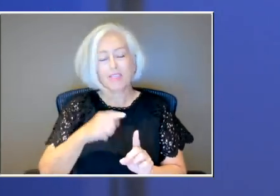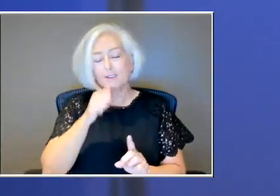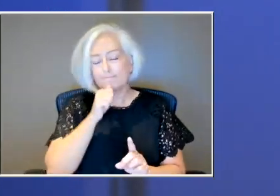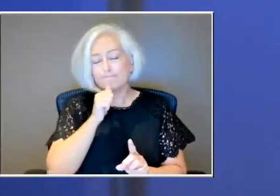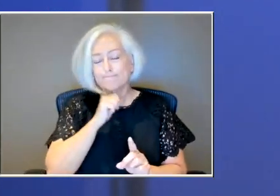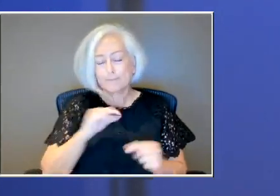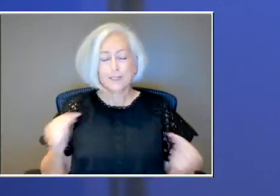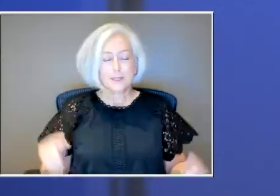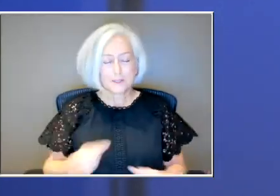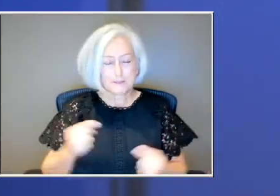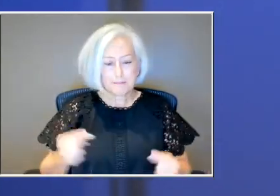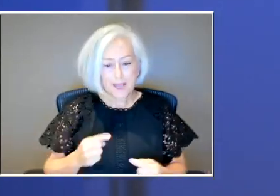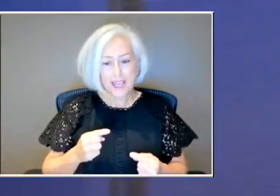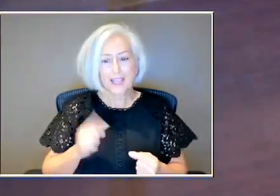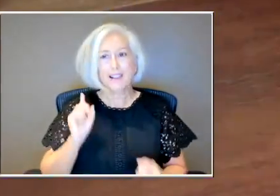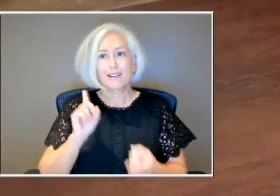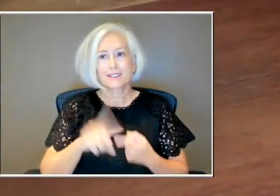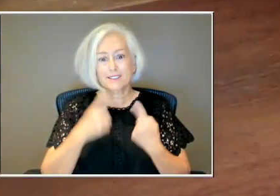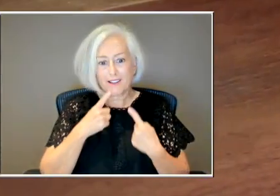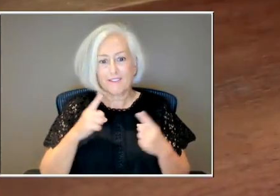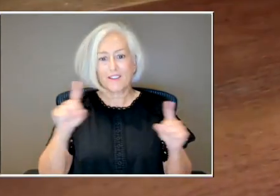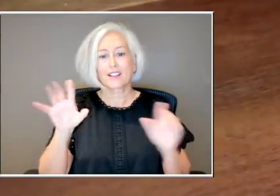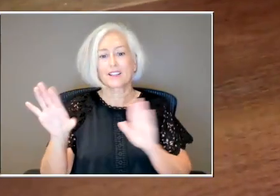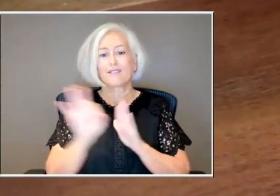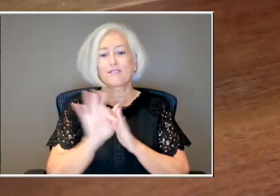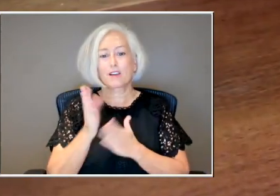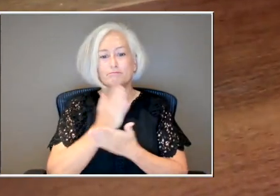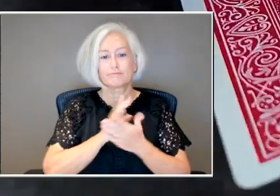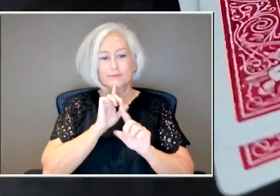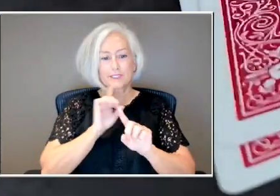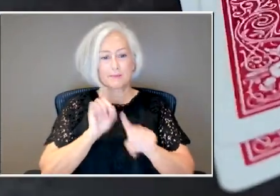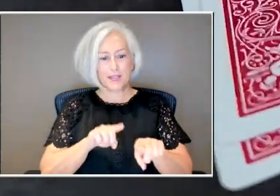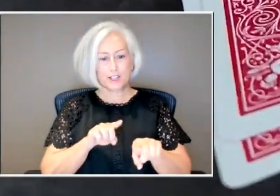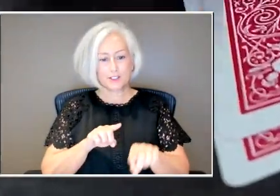the right doctor. Here's Jill Chadwick. This is called Gin Rummy.